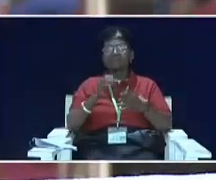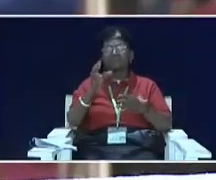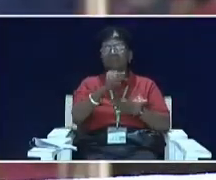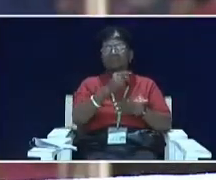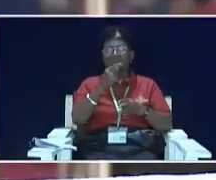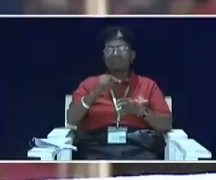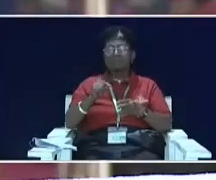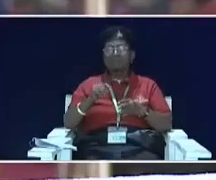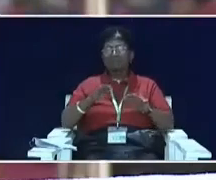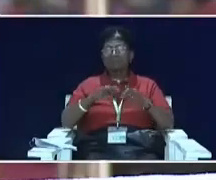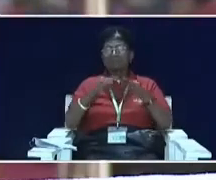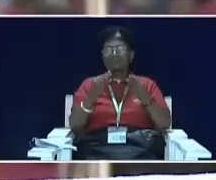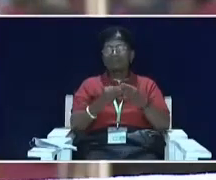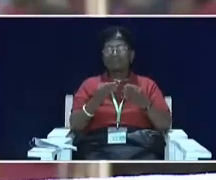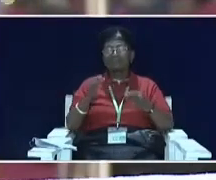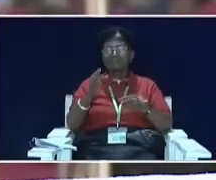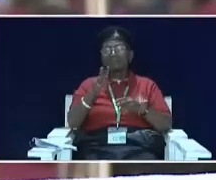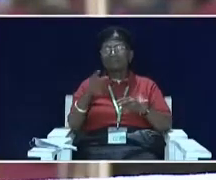on Peter